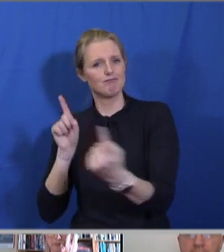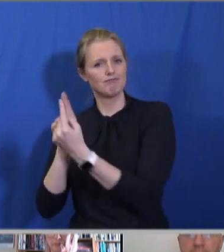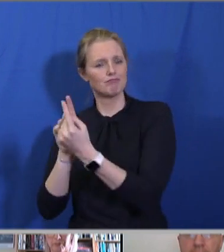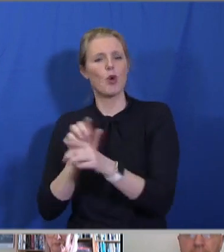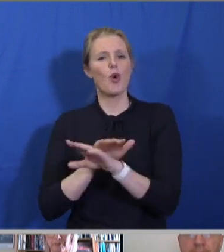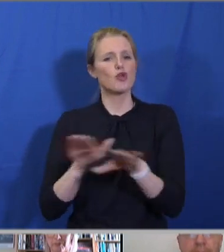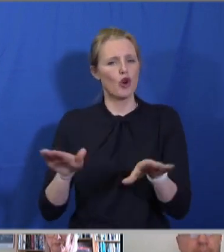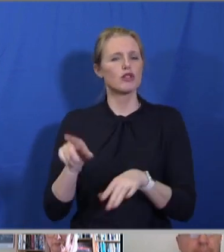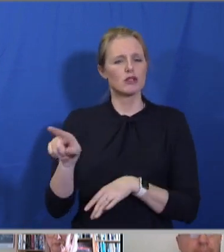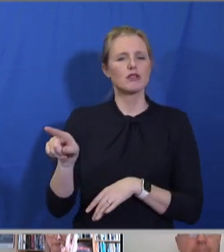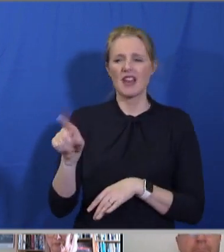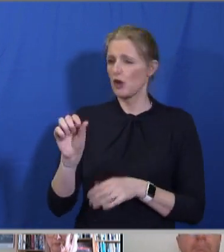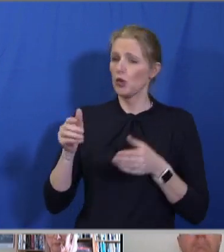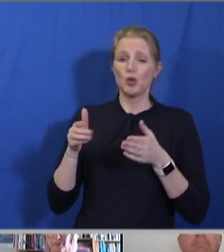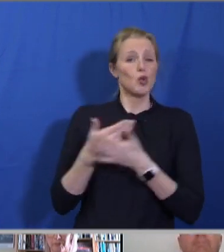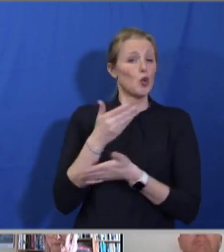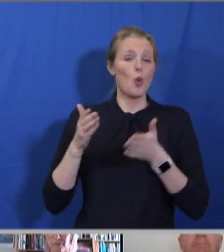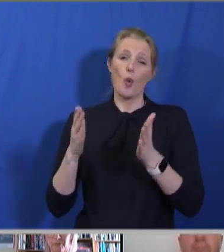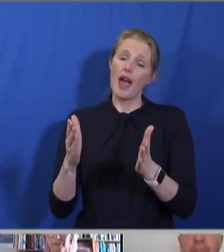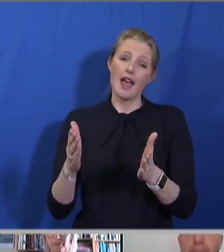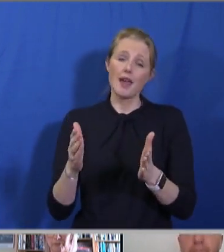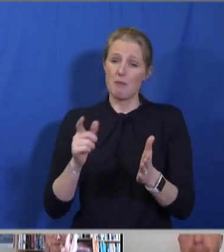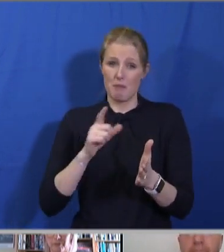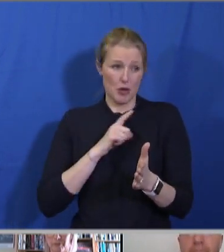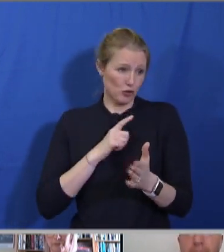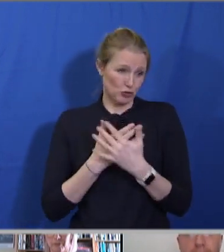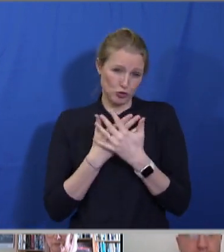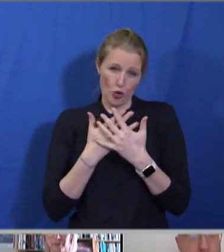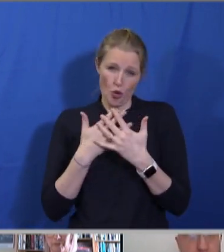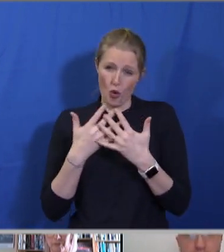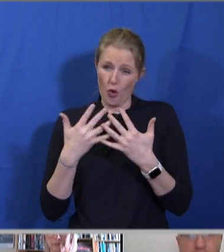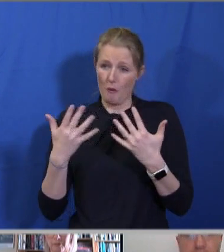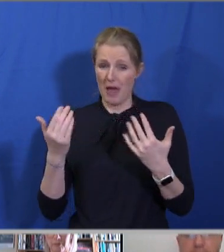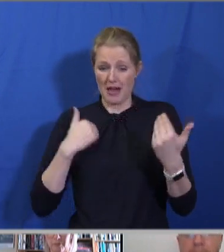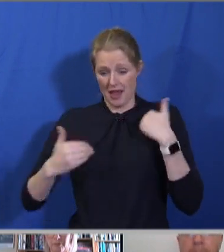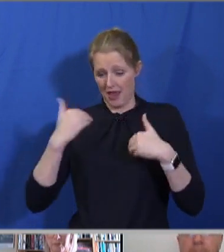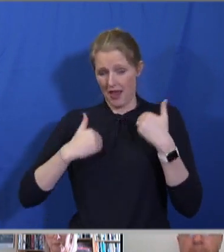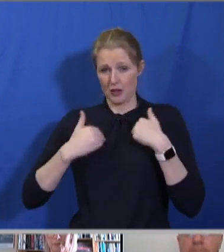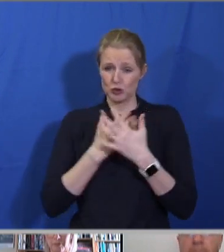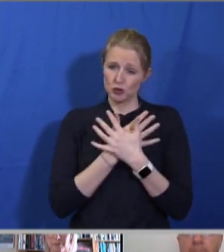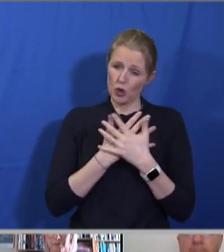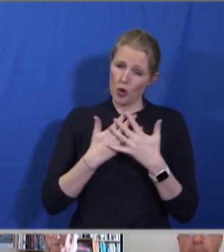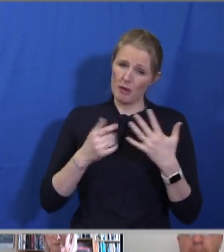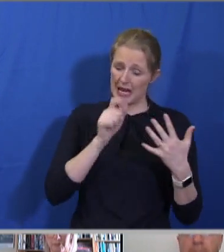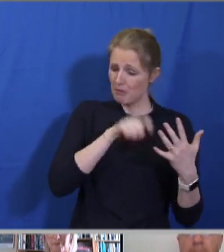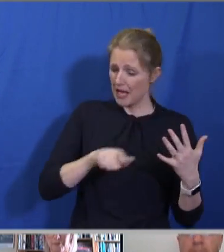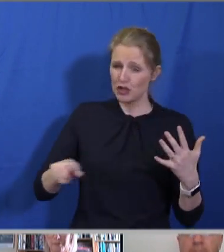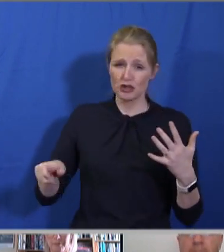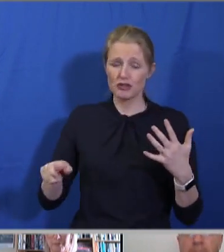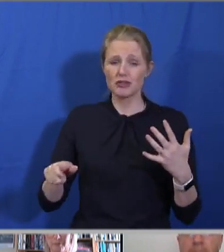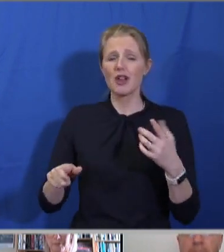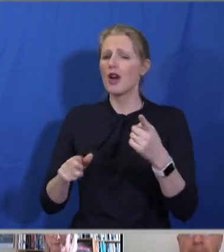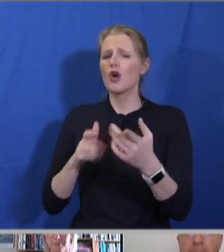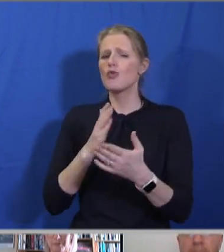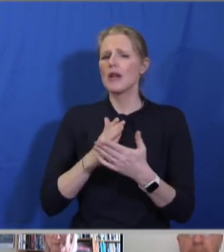That really is a means of managing increasing demand for services. I mean, it predates COVID. I mean, COVID has accelerated the